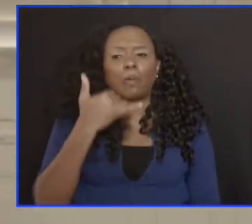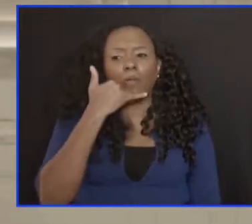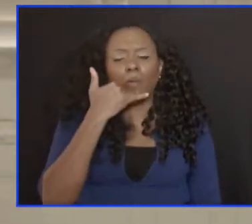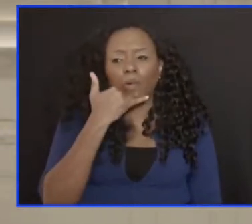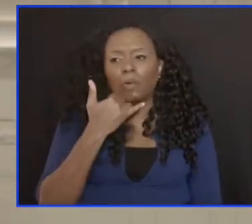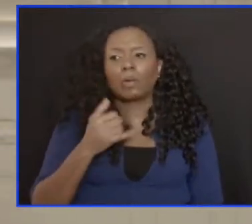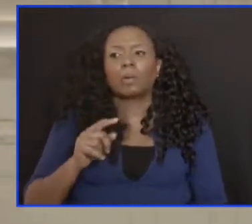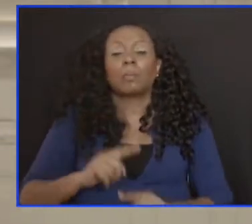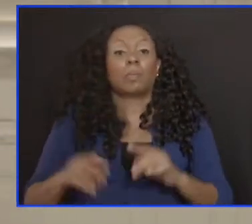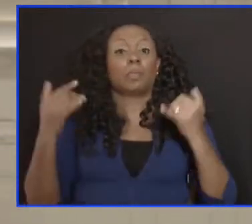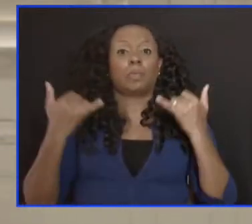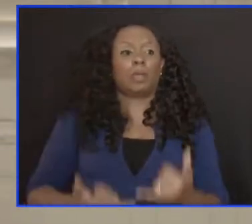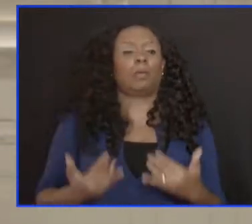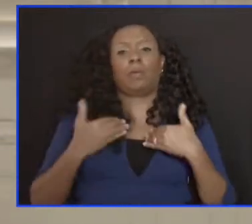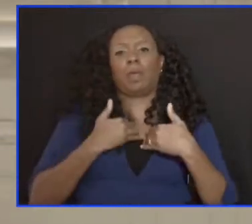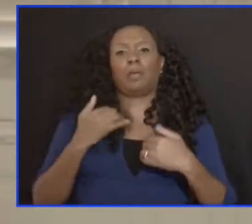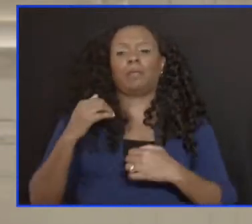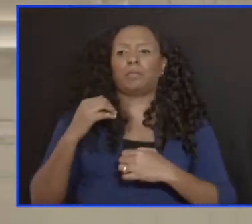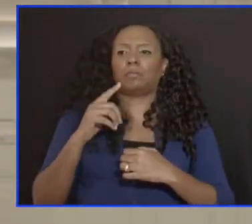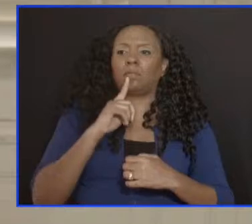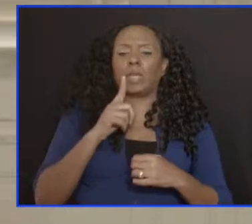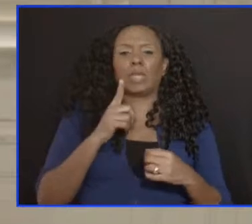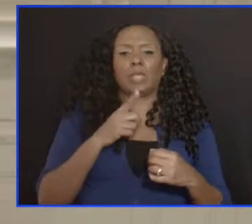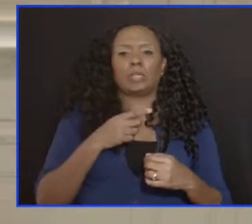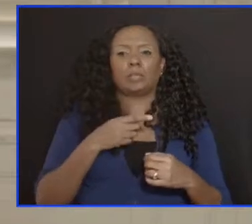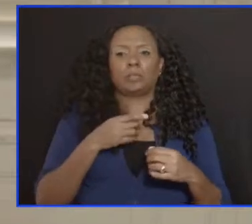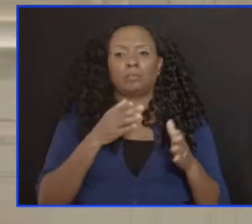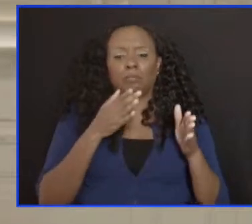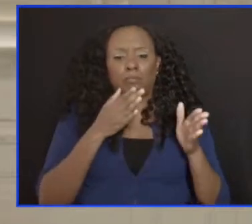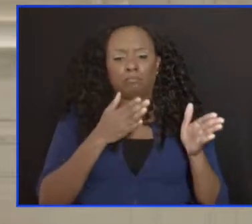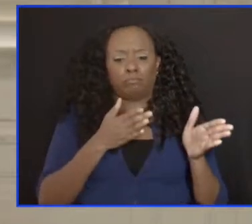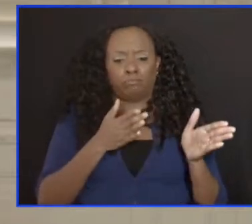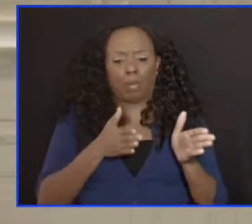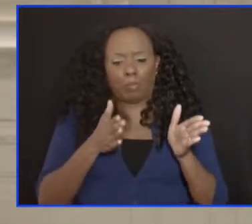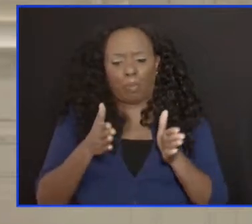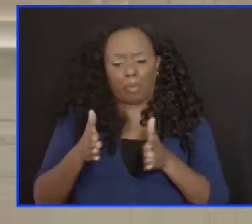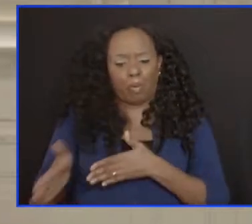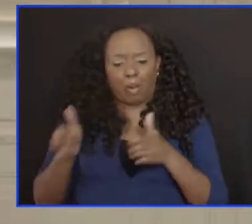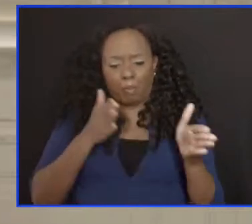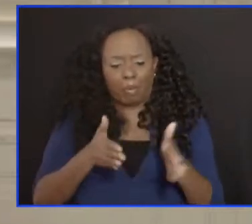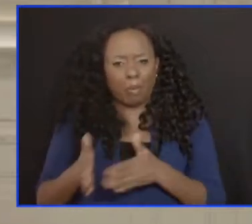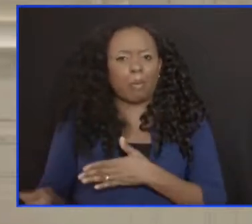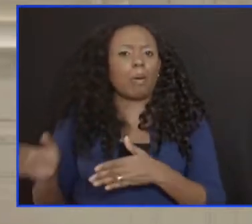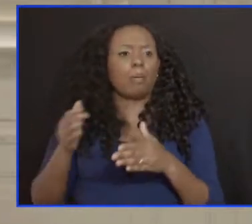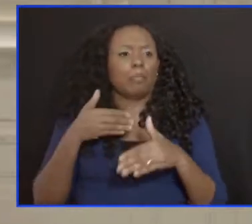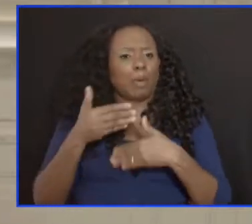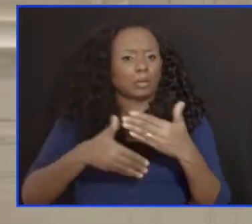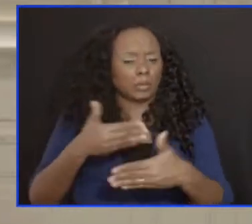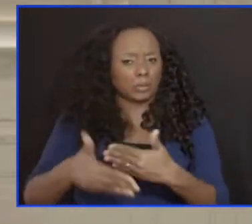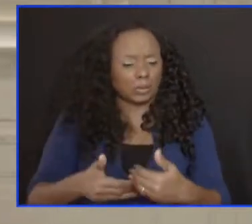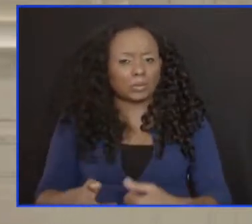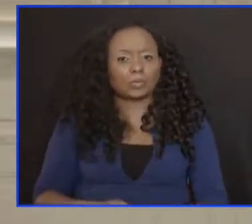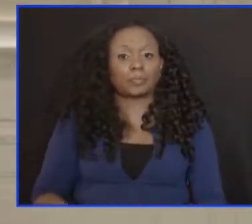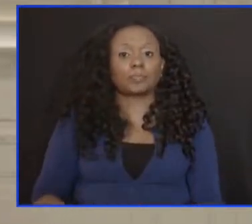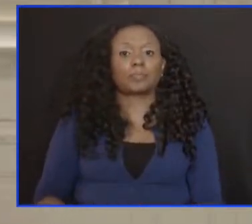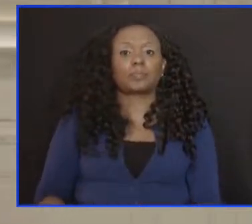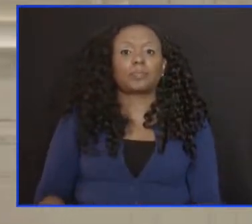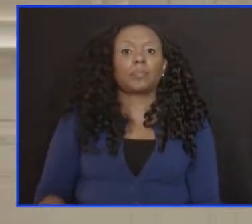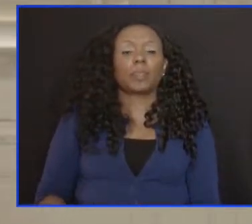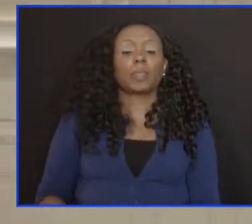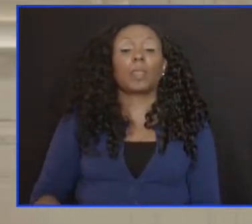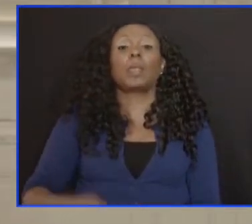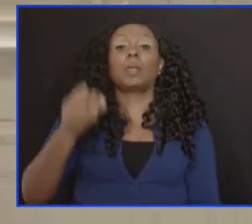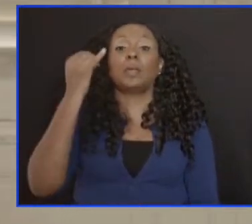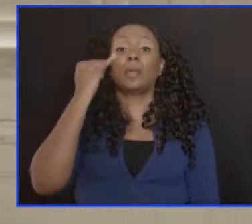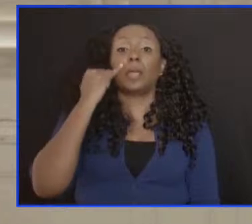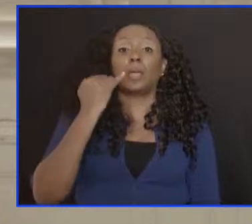going to be a very structured process, just let you know that, it's very, very, very, very structured, is we will allow, if you have a